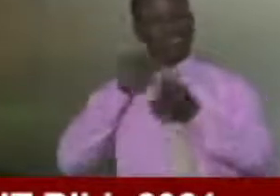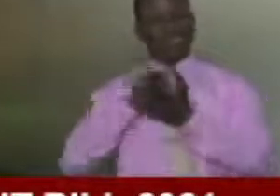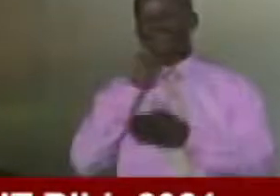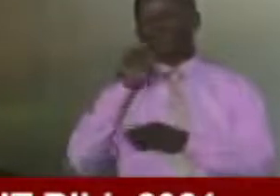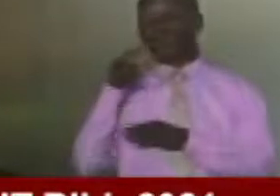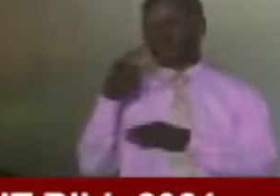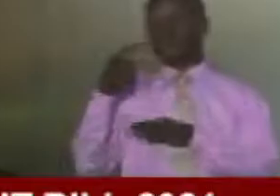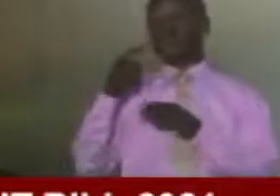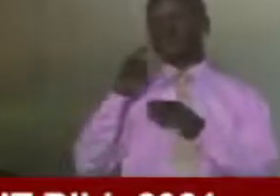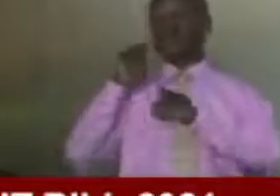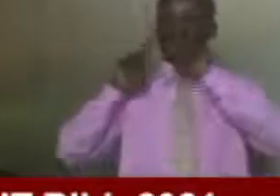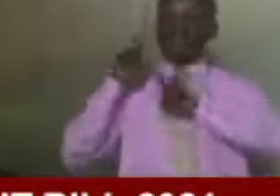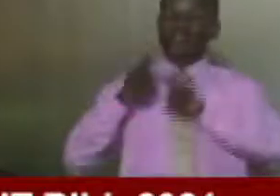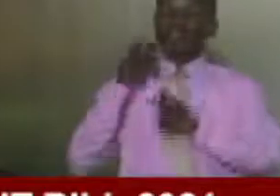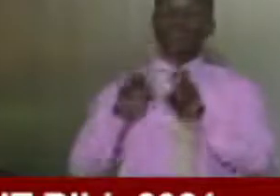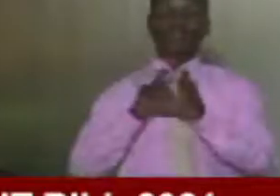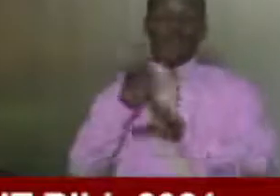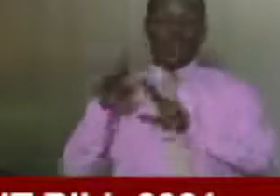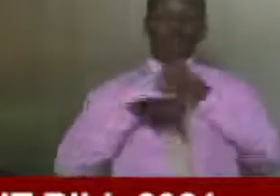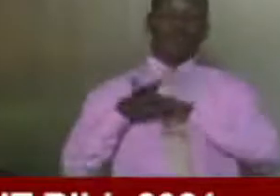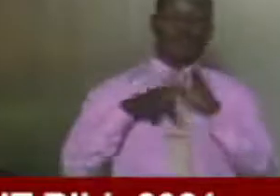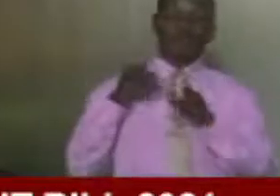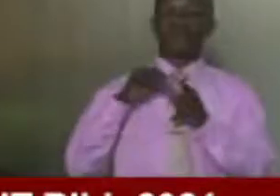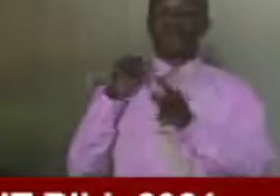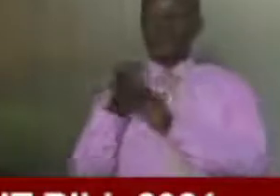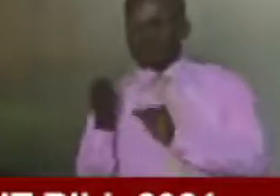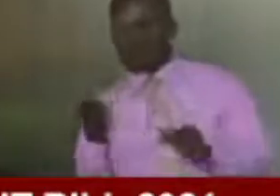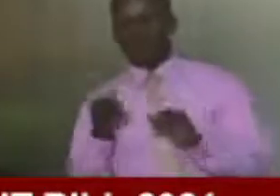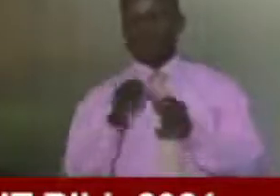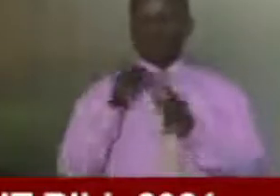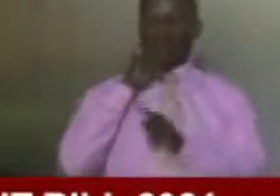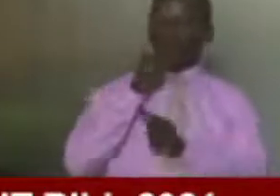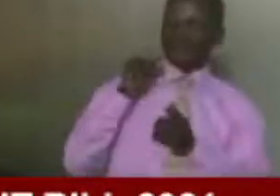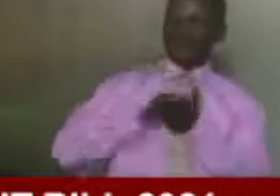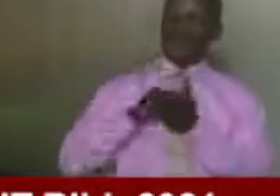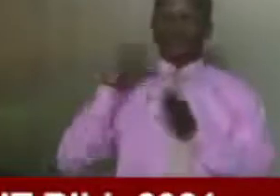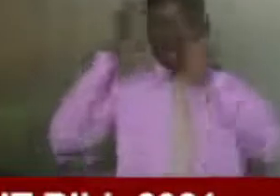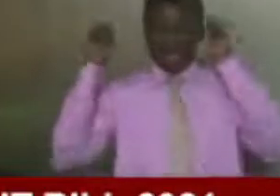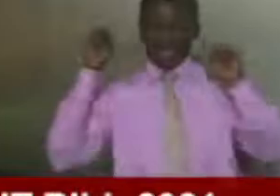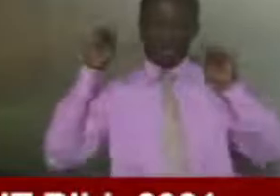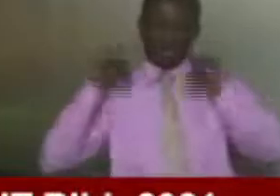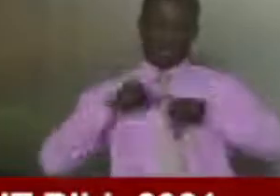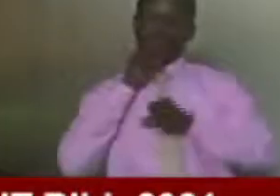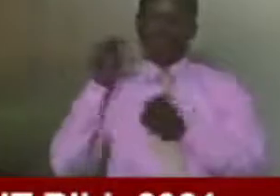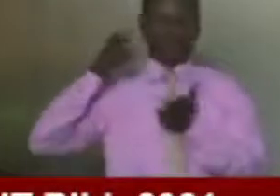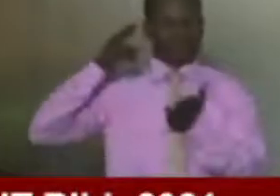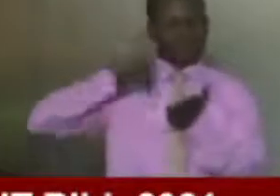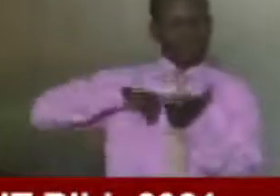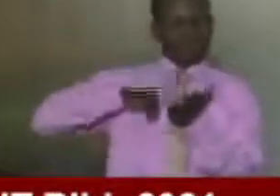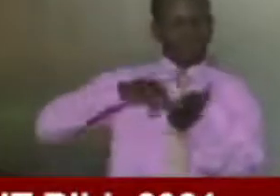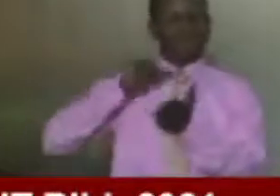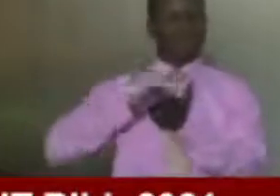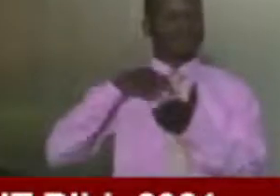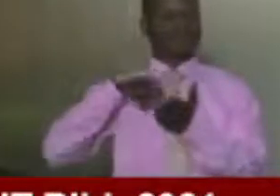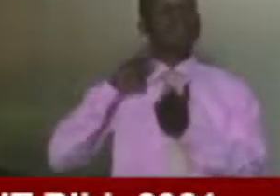of dropping direct primaries or not dropping it that the president might not assent to this bill. And part of the concern from those of